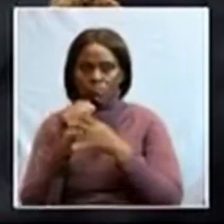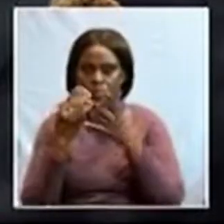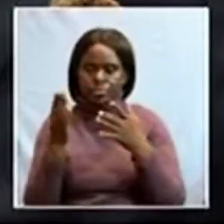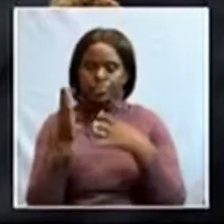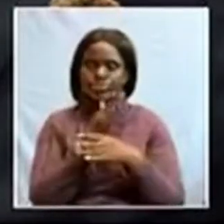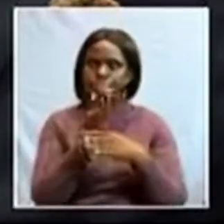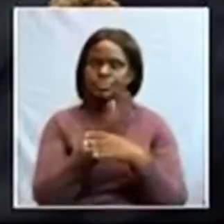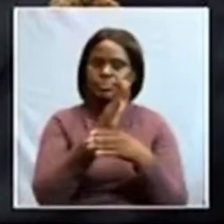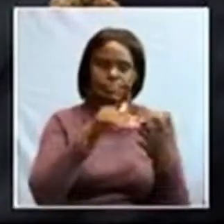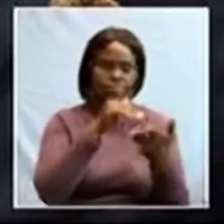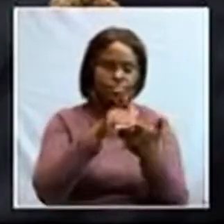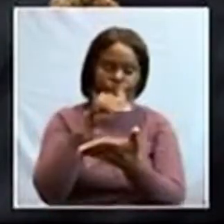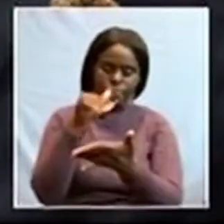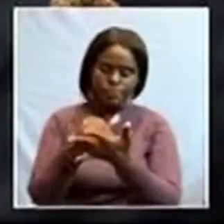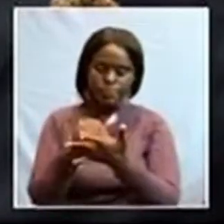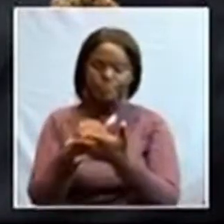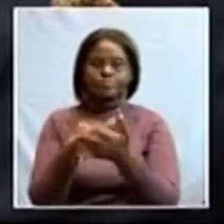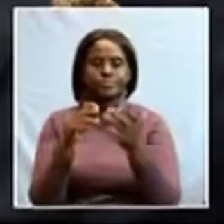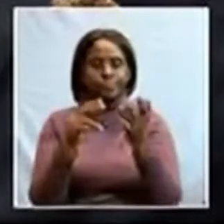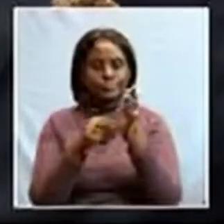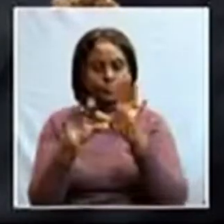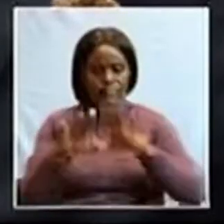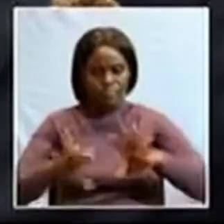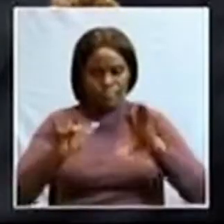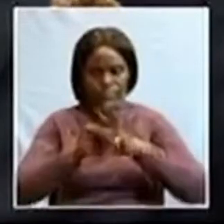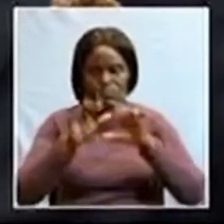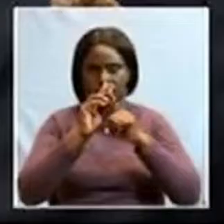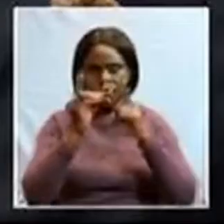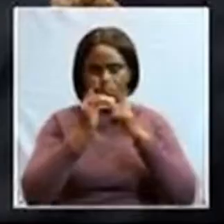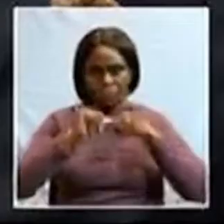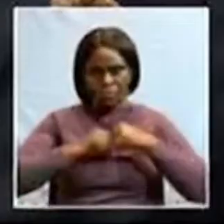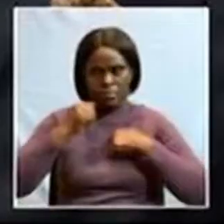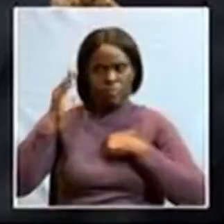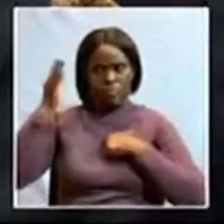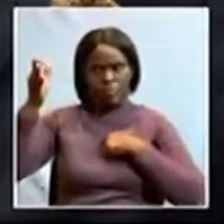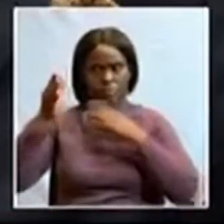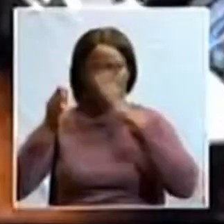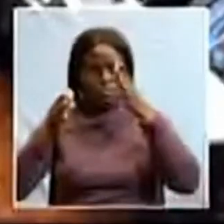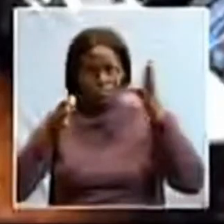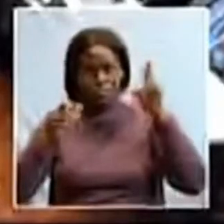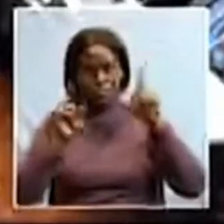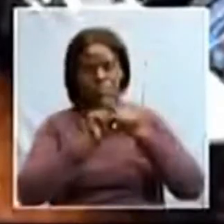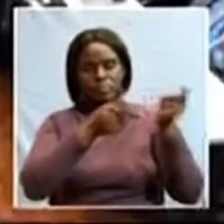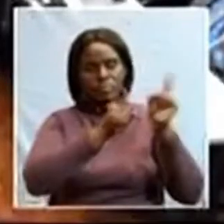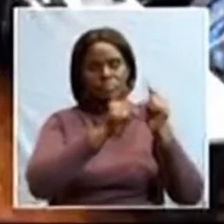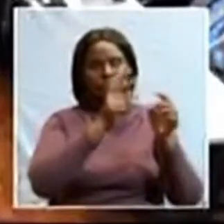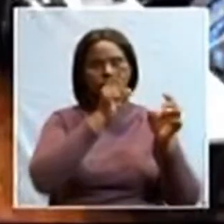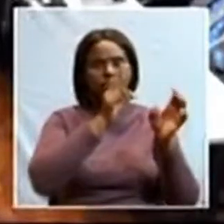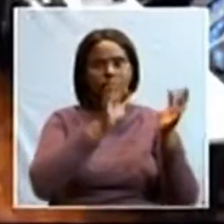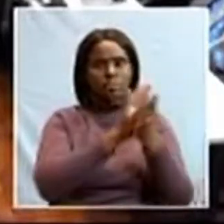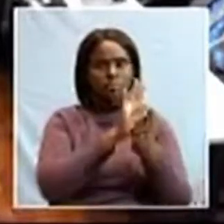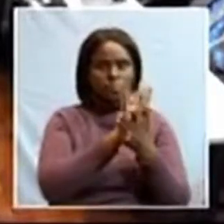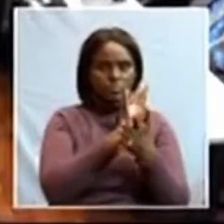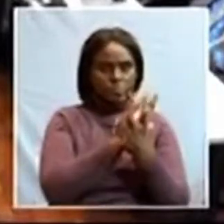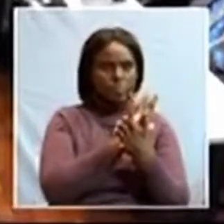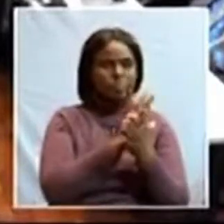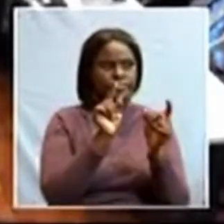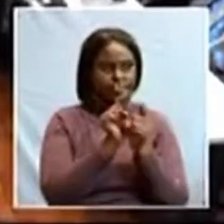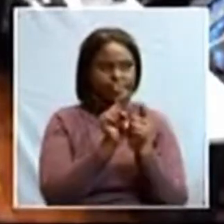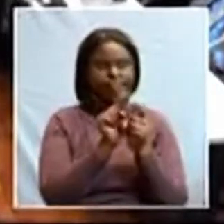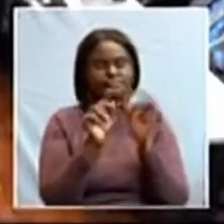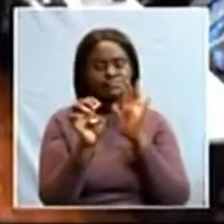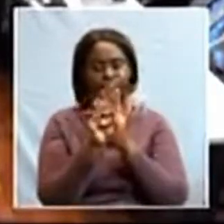business centers existing in our district where we would go there and get few stationery.